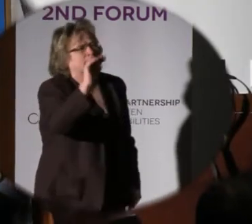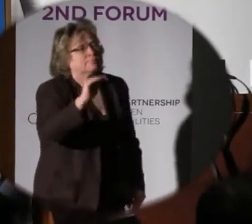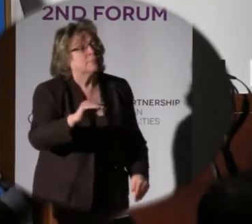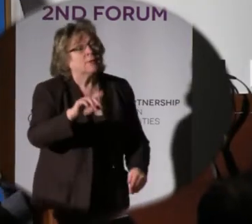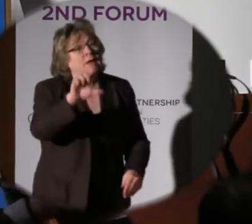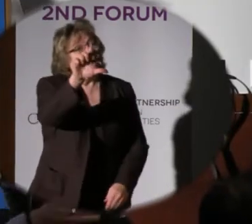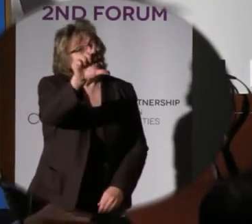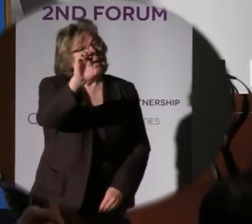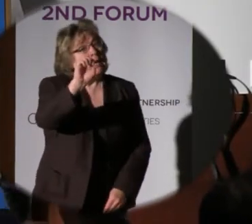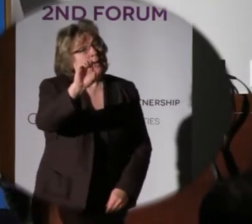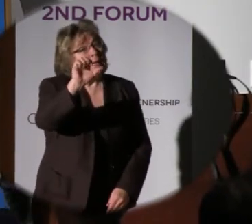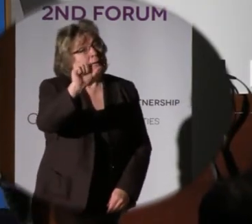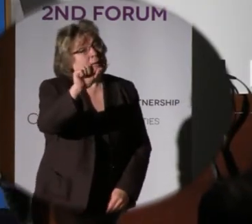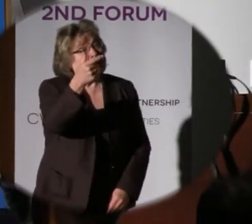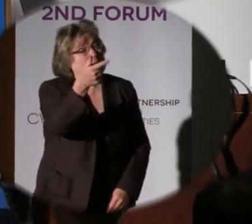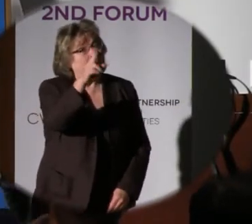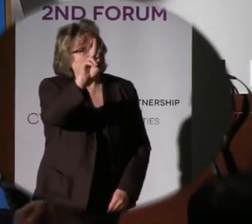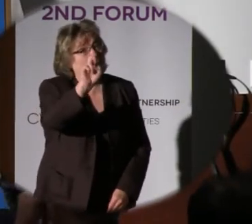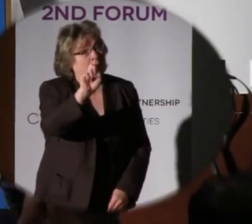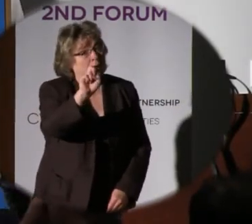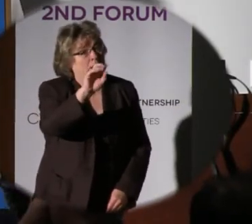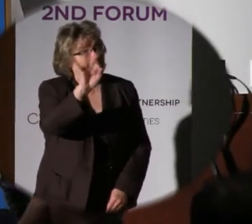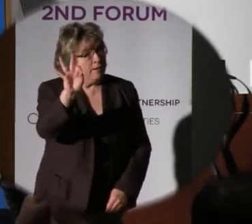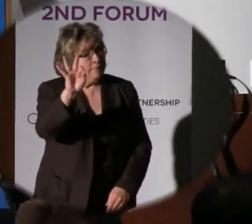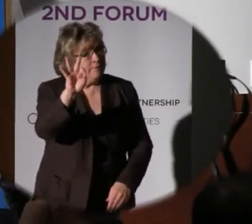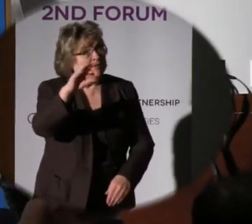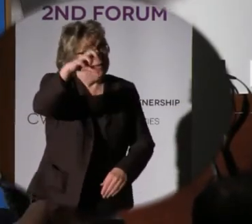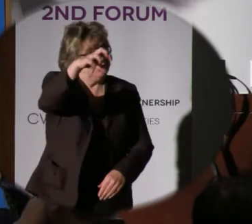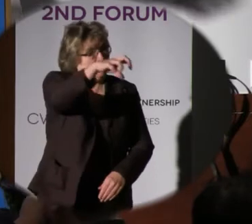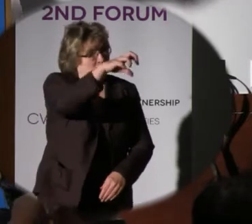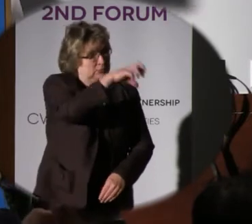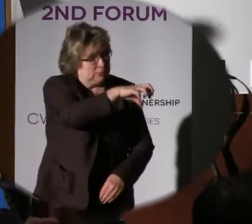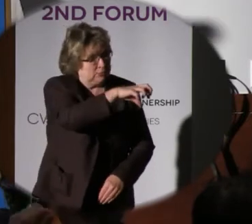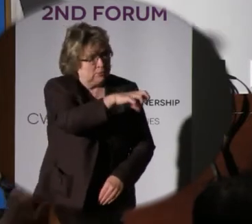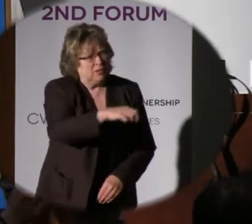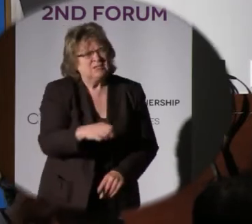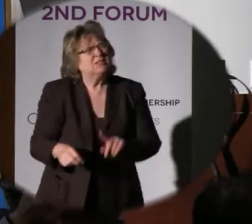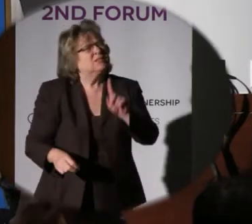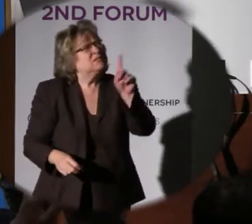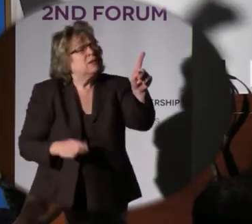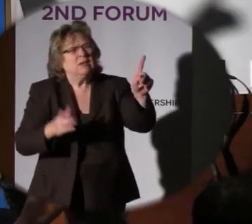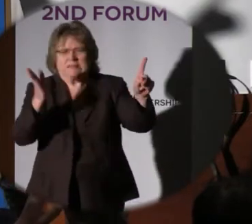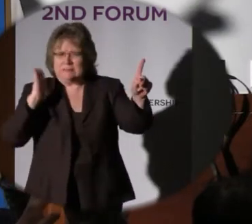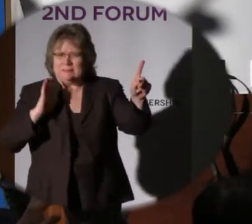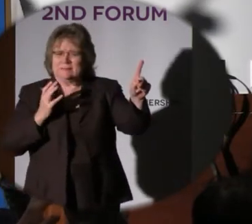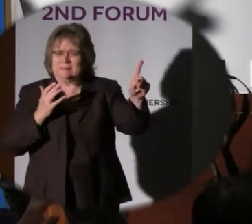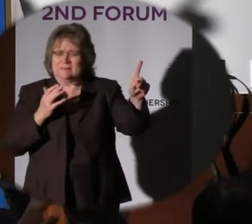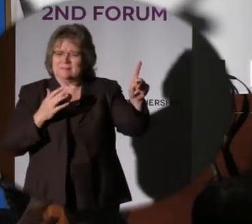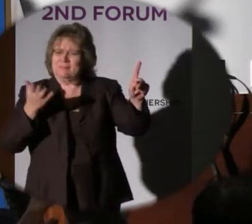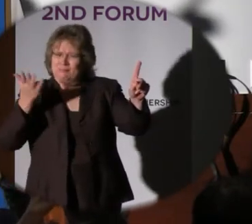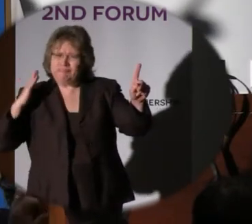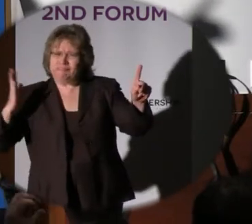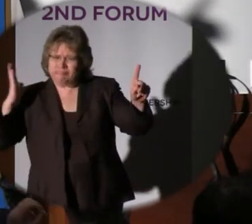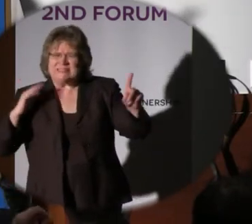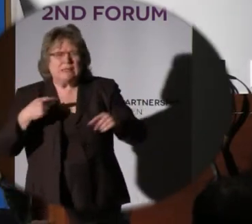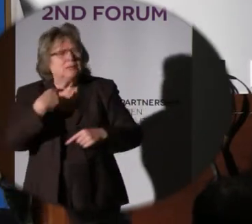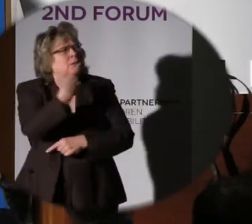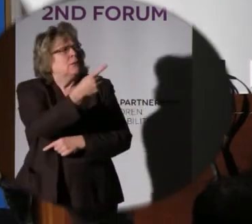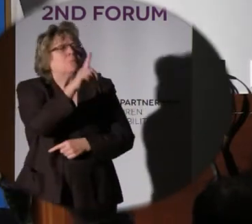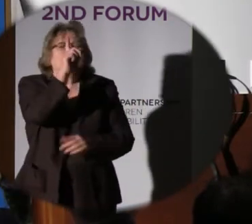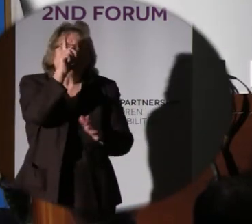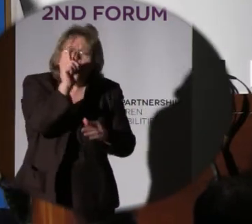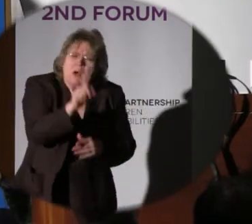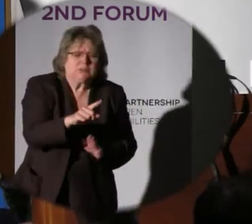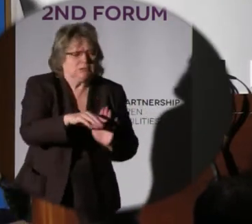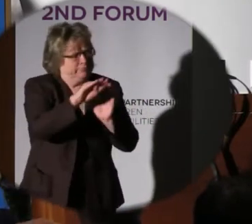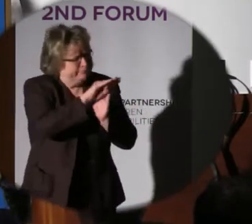a bill for the rights of disabled children. They called it the Crippled Child Bill. And the second was that somewhere within the League